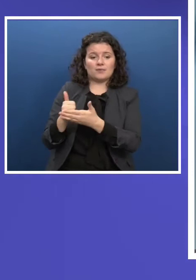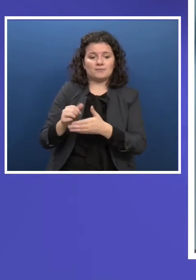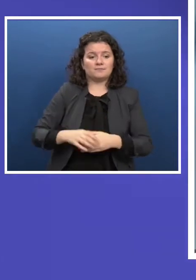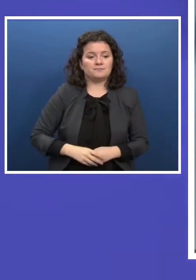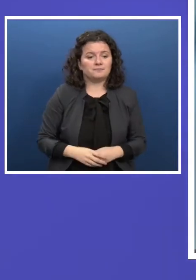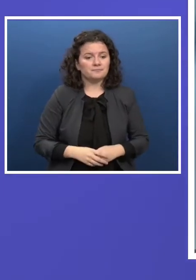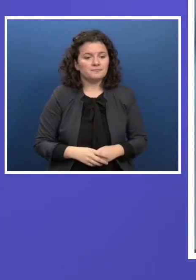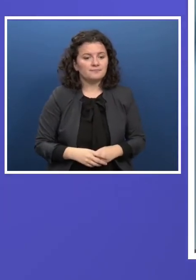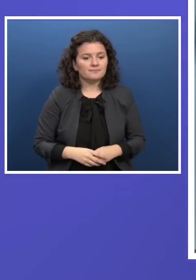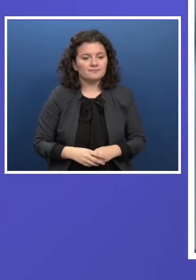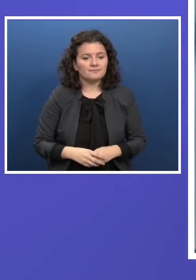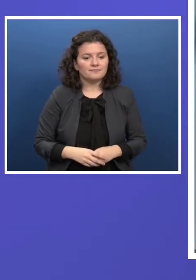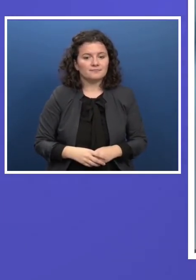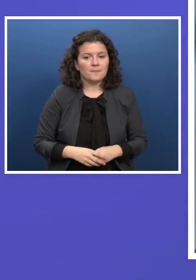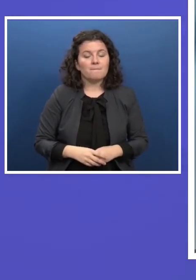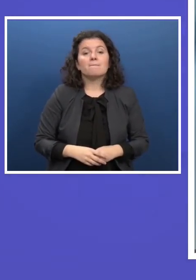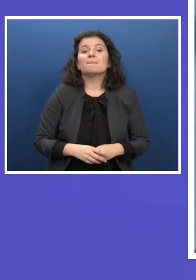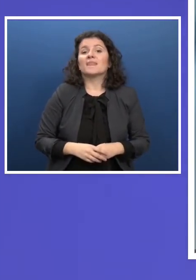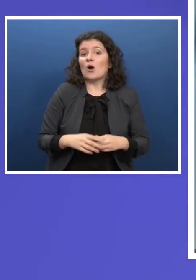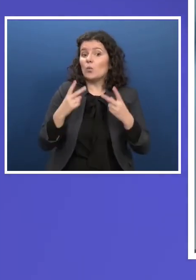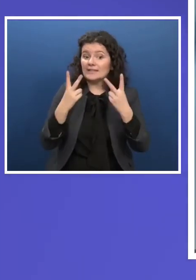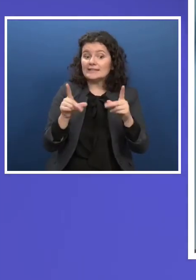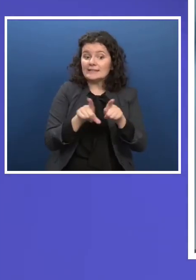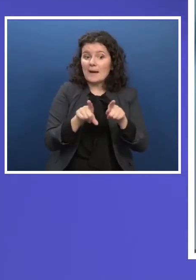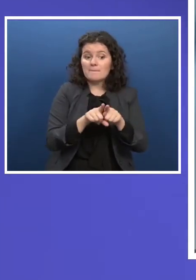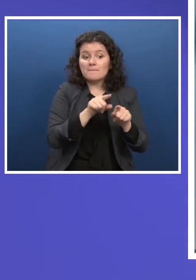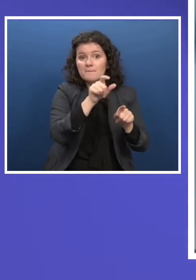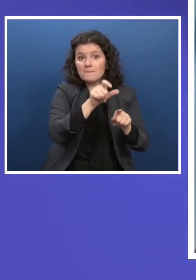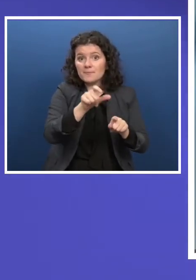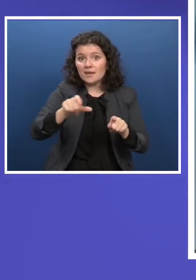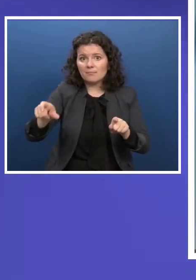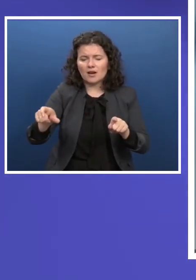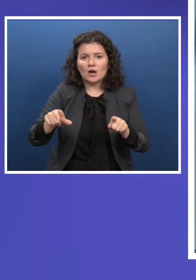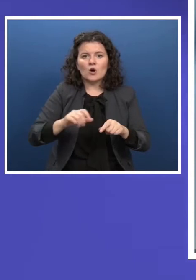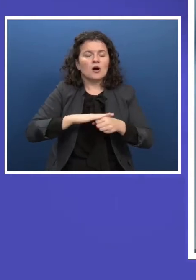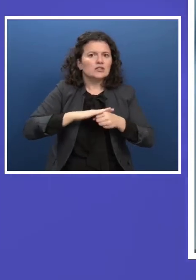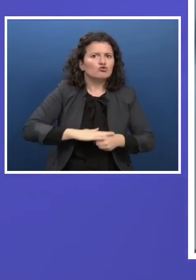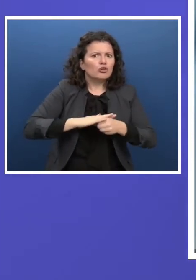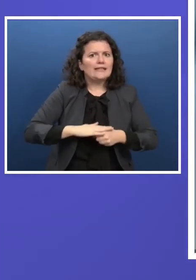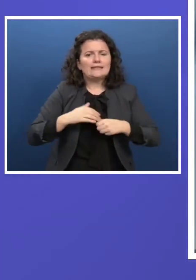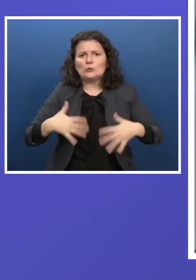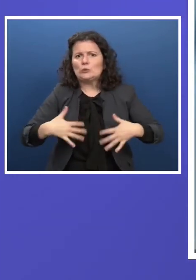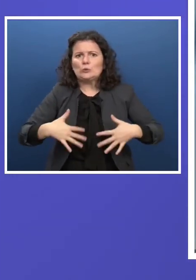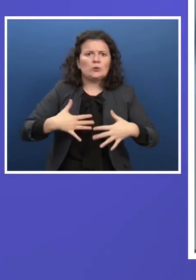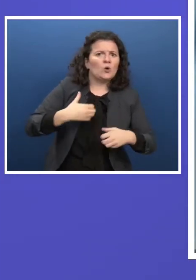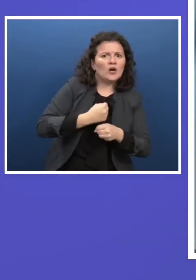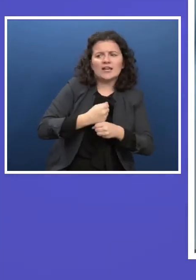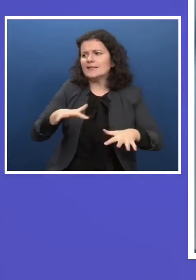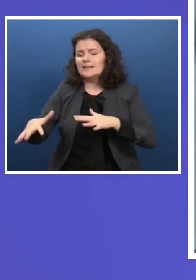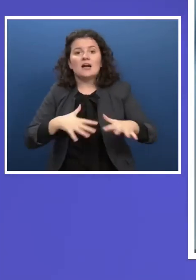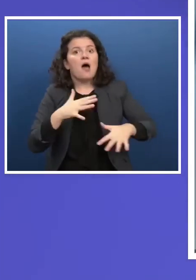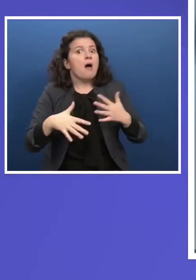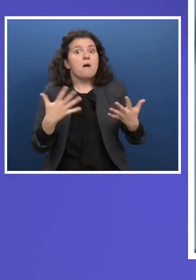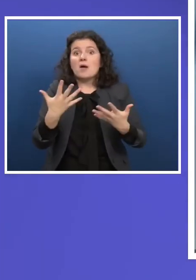face stress at work. Potentially they might lose jobs. Clear in the case of the health workforce, they're more in terms of